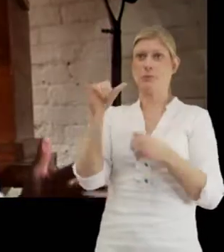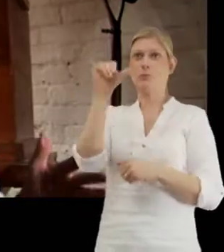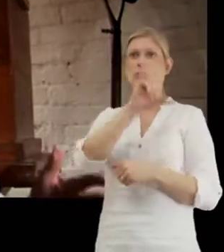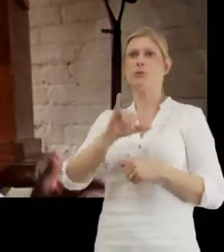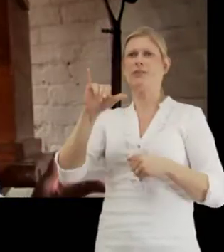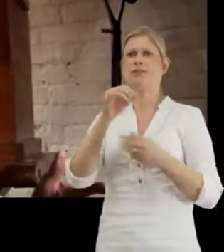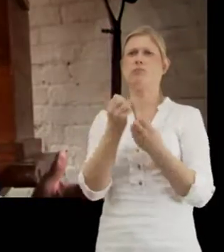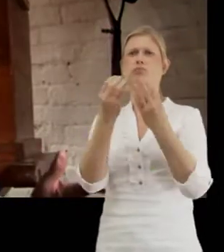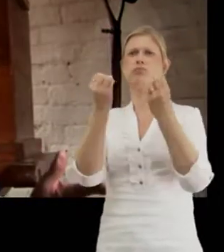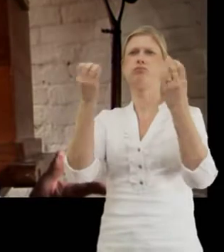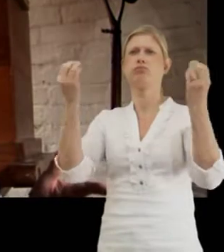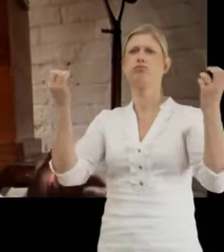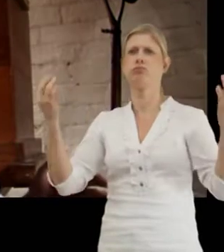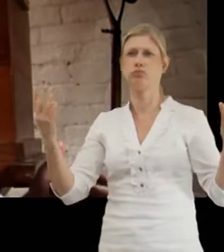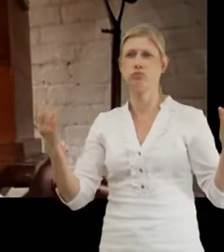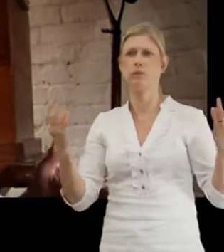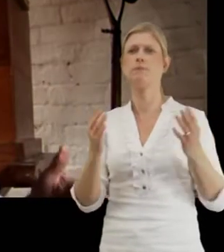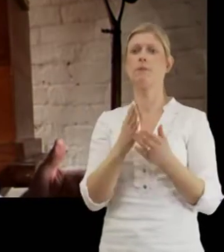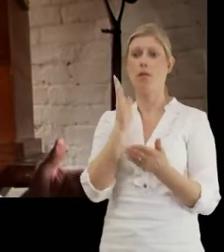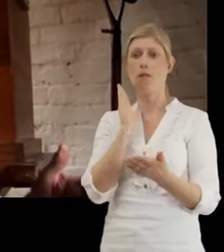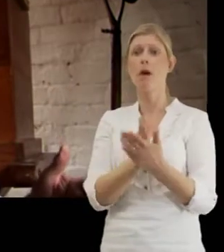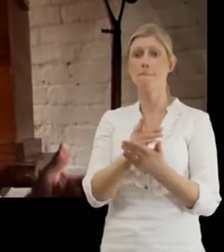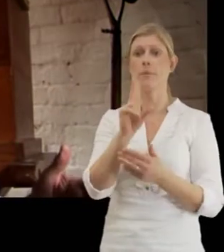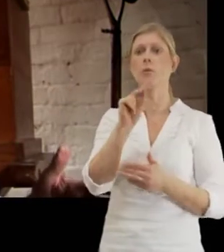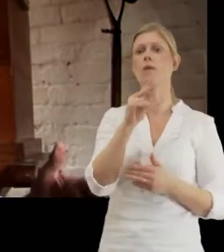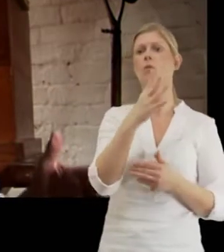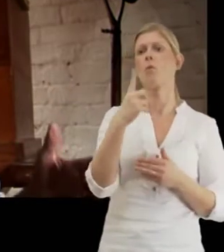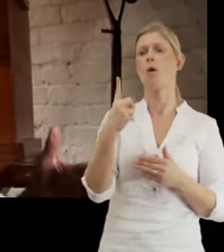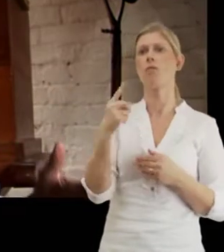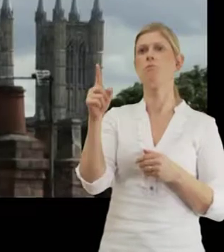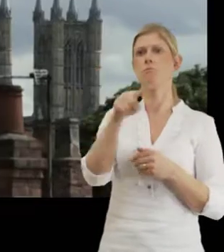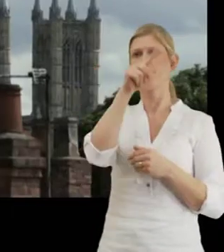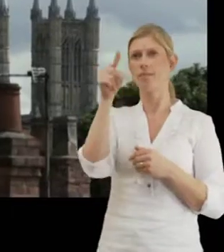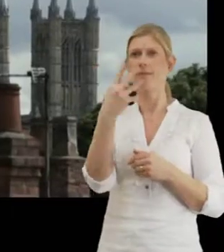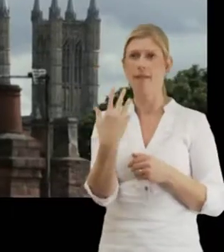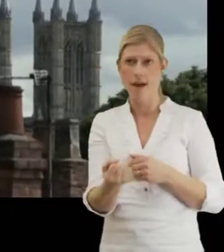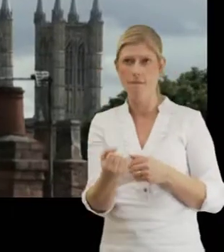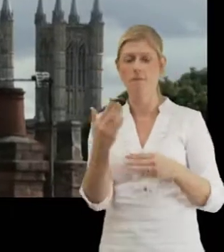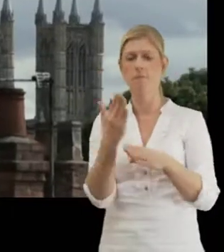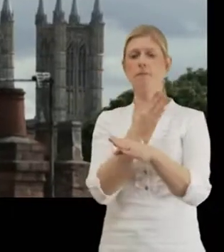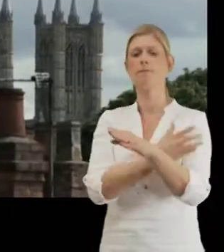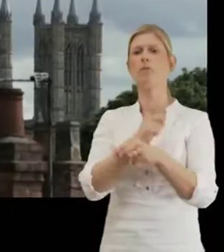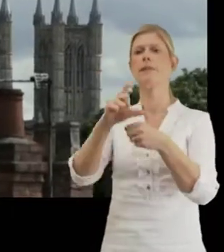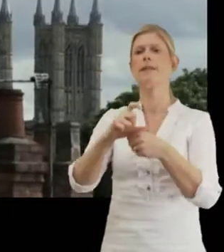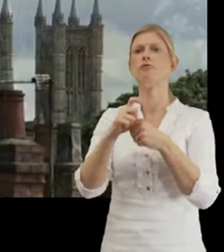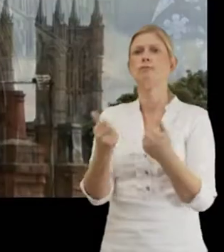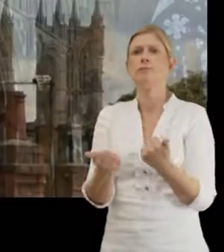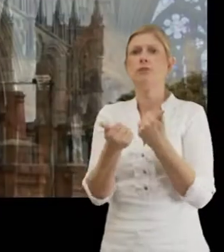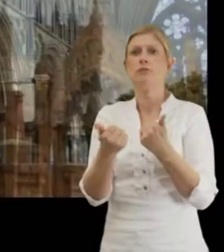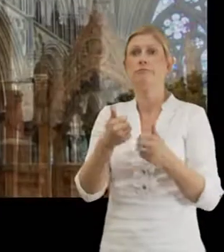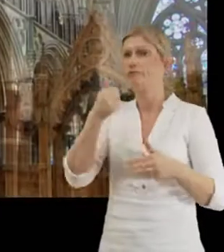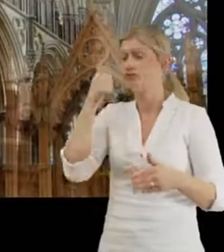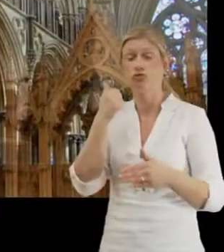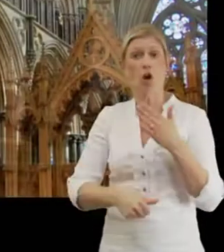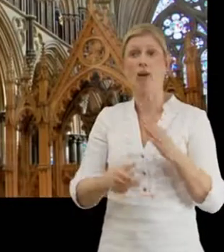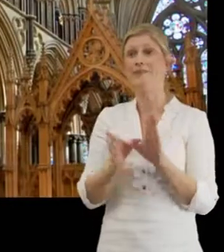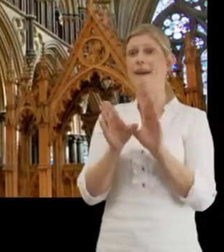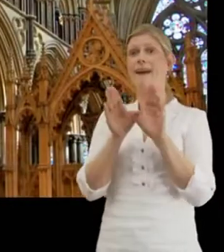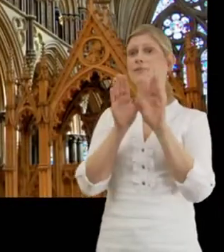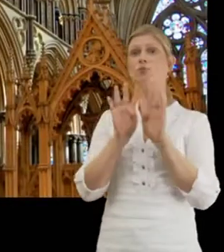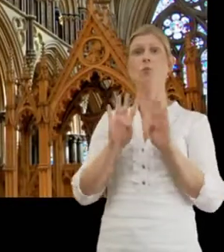because there were quite a lot. But certainly in 1241 there was a mill, and that was before the cathedral was even finished. They hadn't even started the